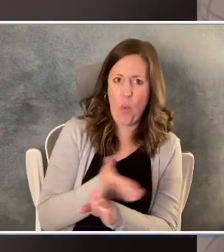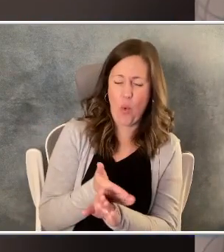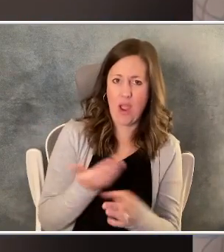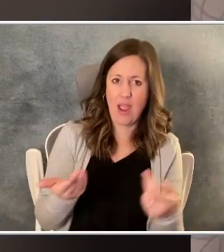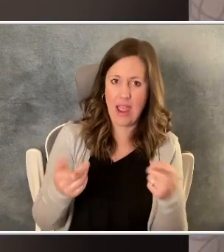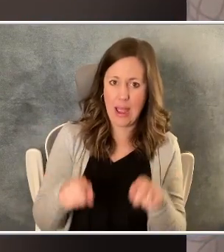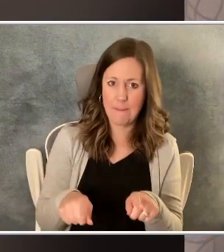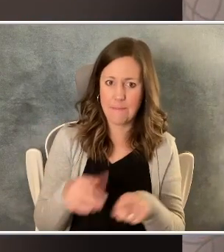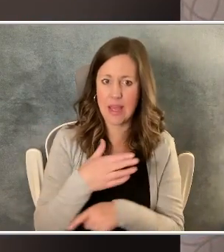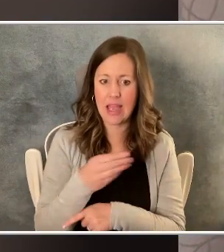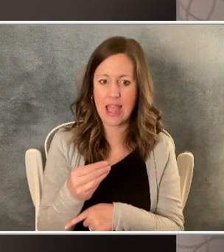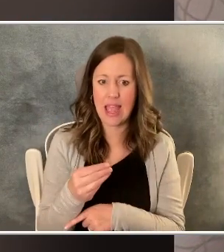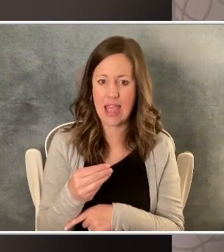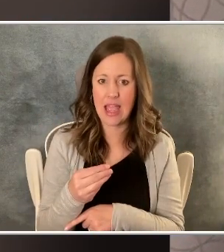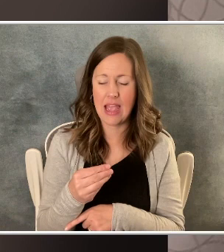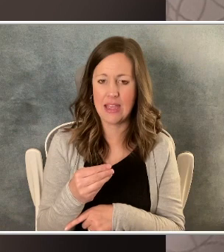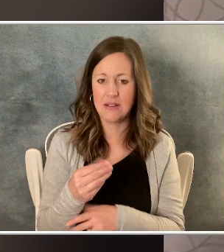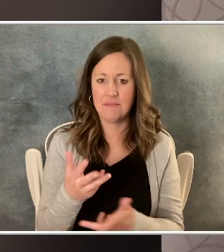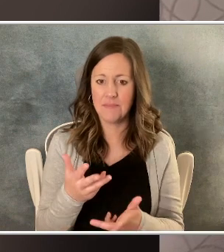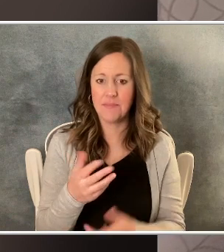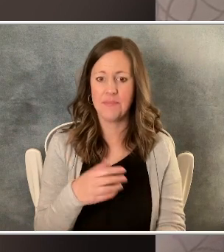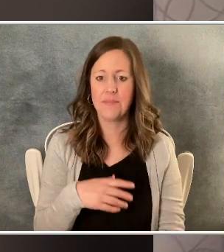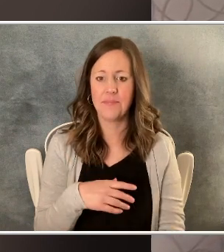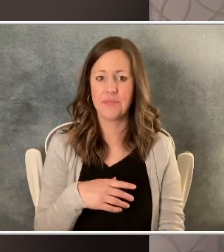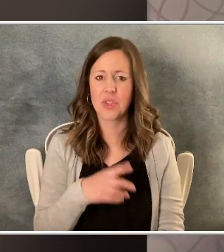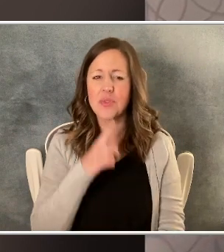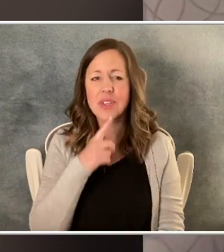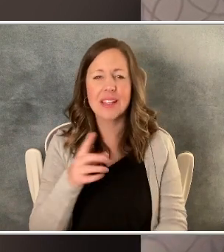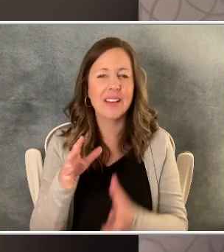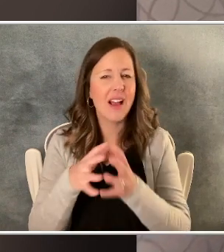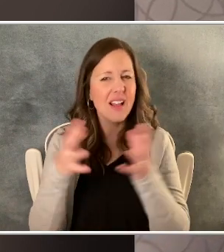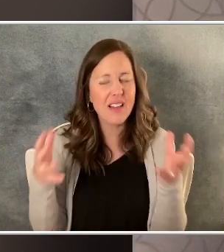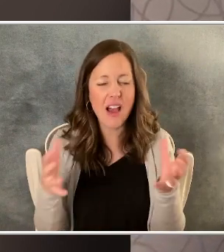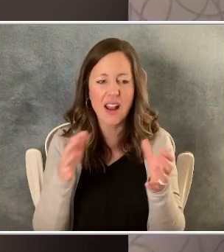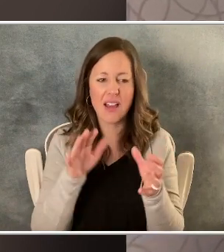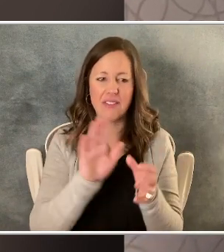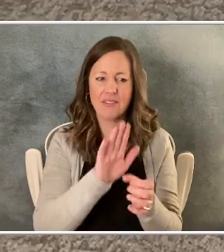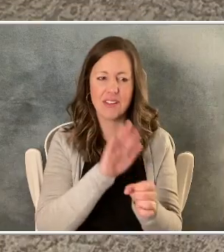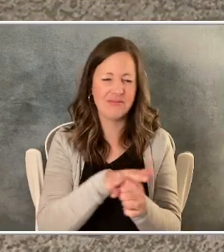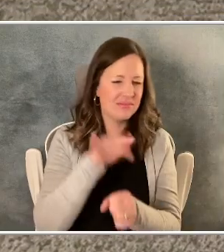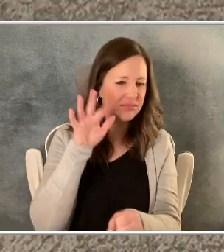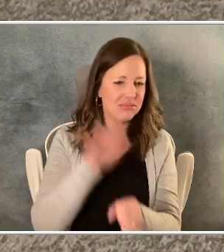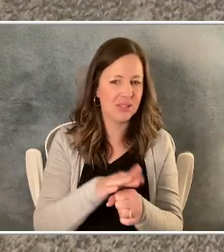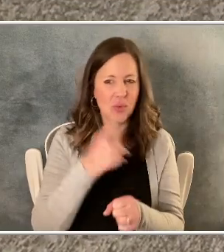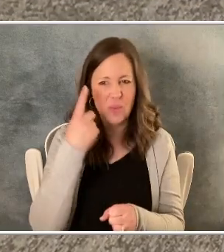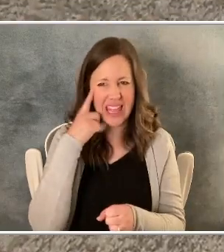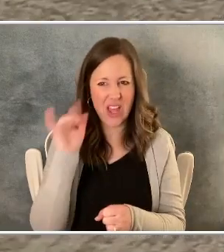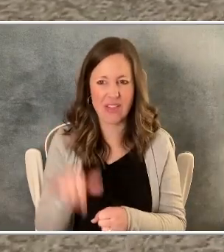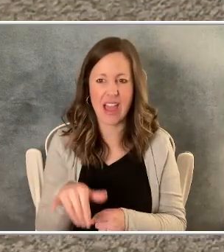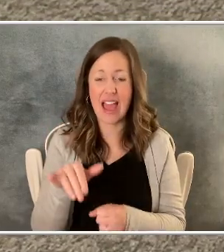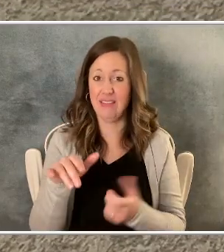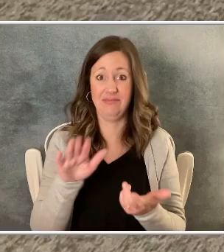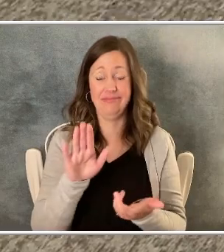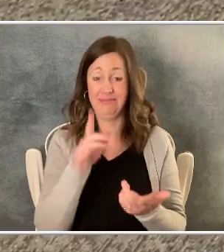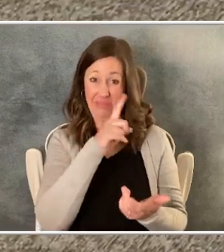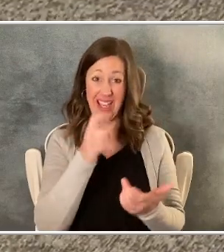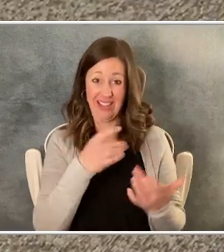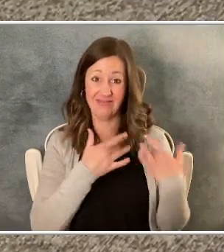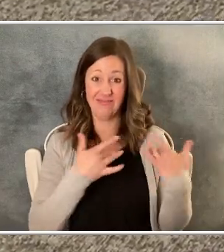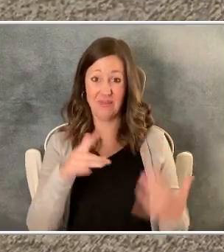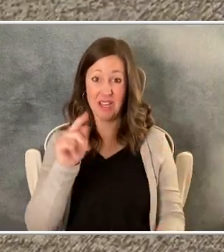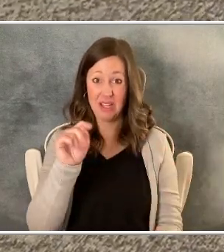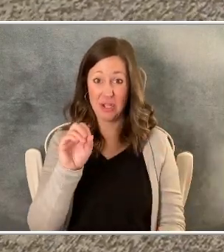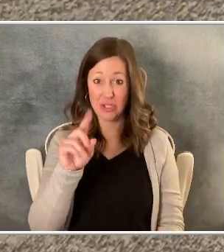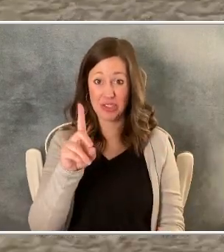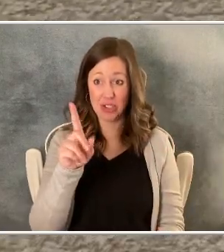I found that she, was throwing a lot of tantrums. We thought it was a toddler thing. She is 3. But looking